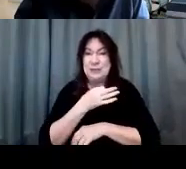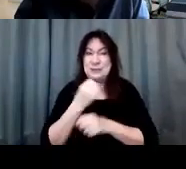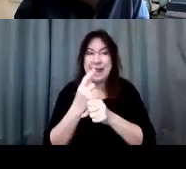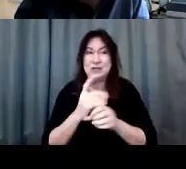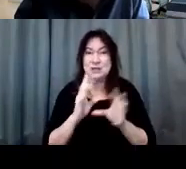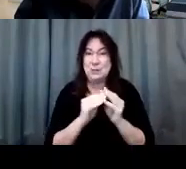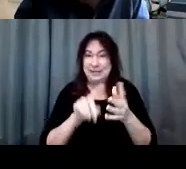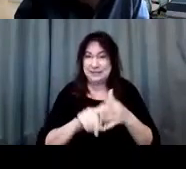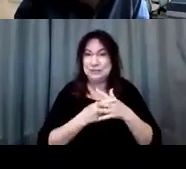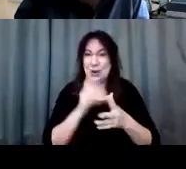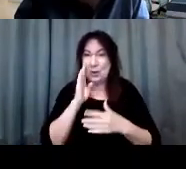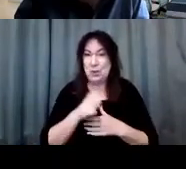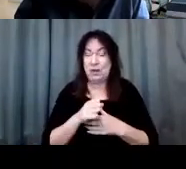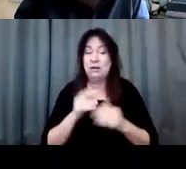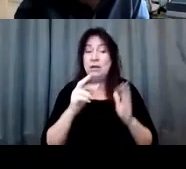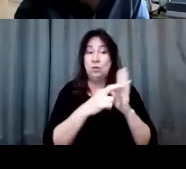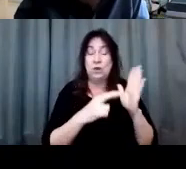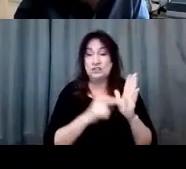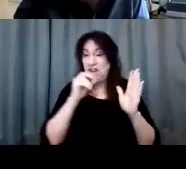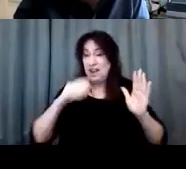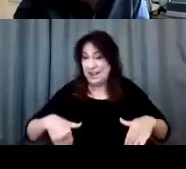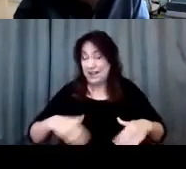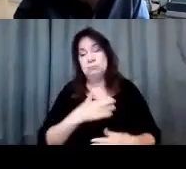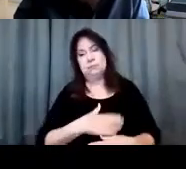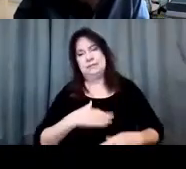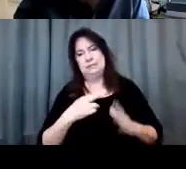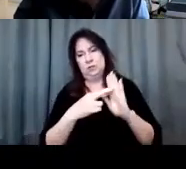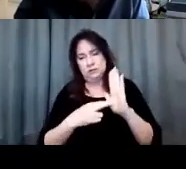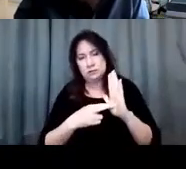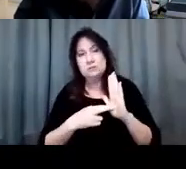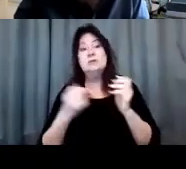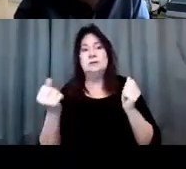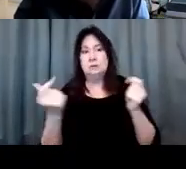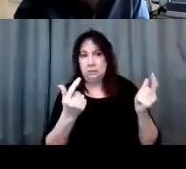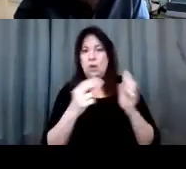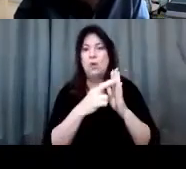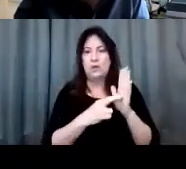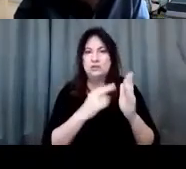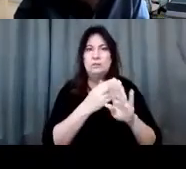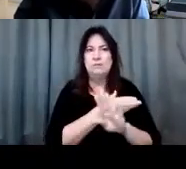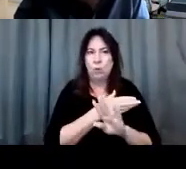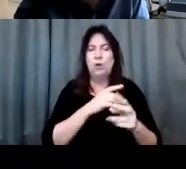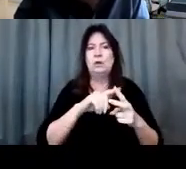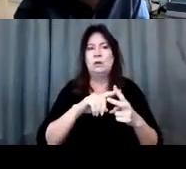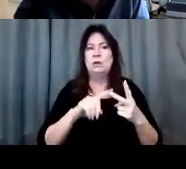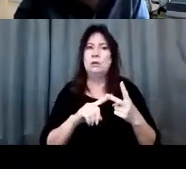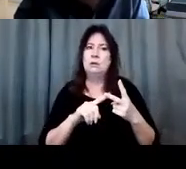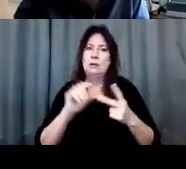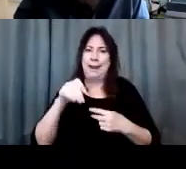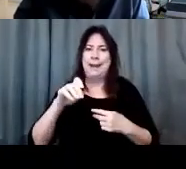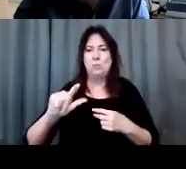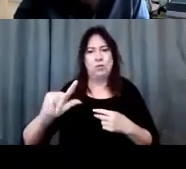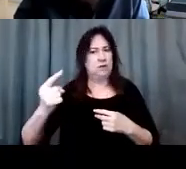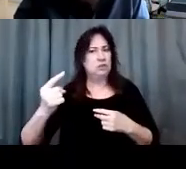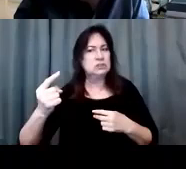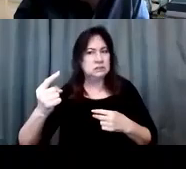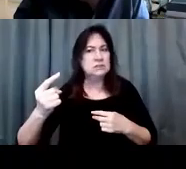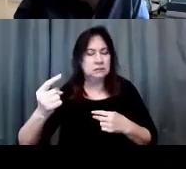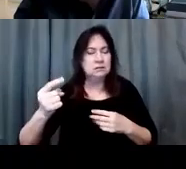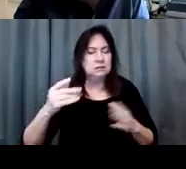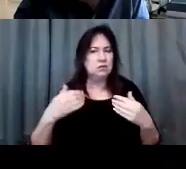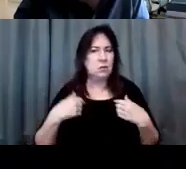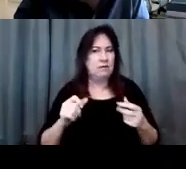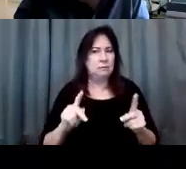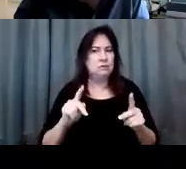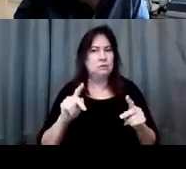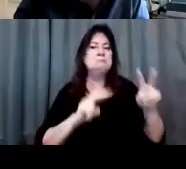not had an opportunity to register, please do. We'd like to get everyone registered by the 1st of April so that you'll have an opportunity to